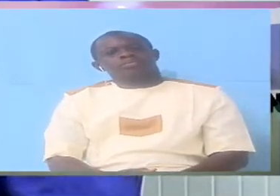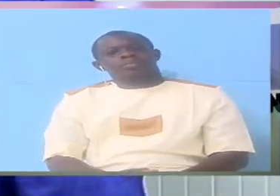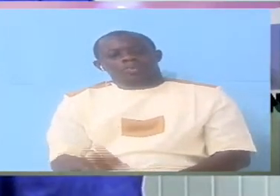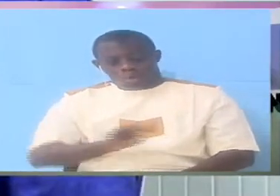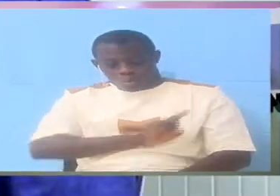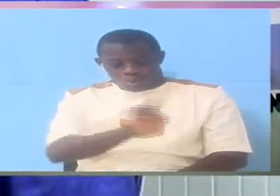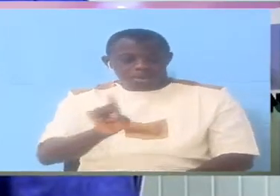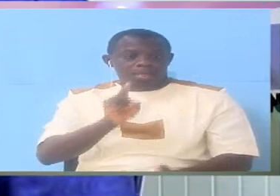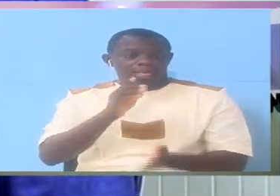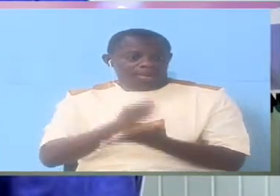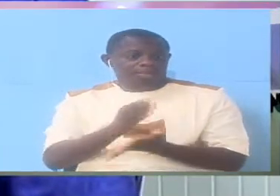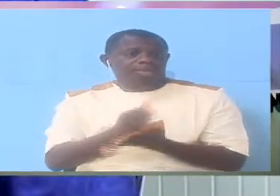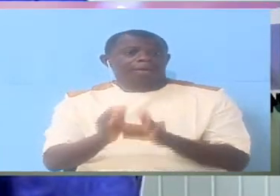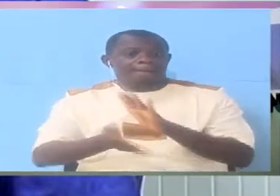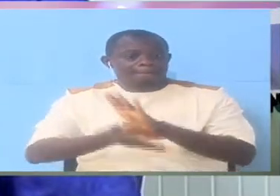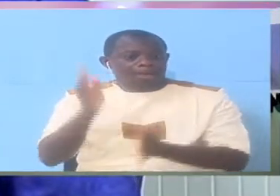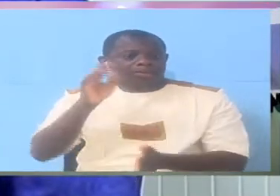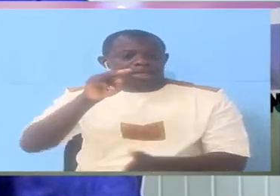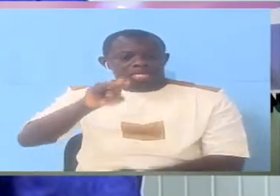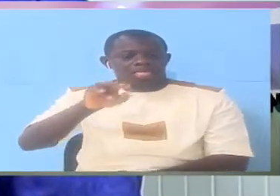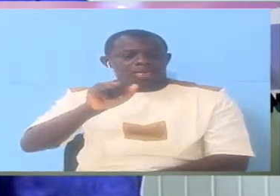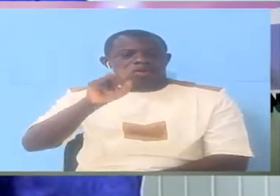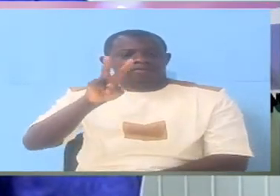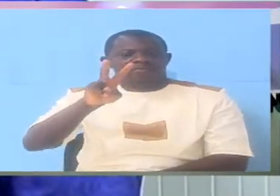We passed the Navy